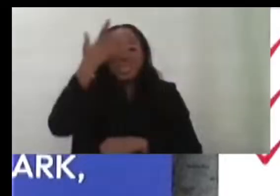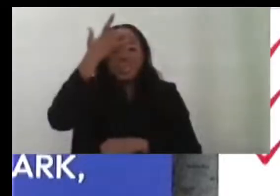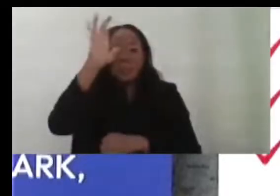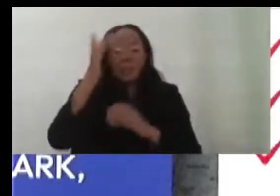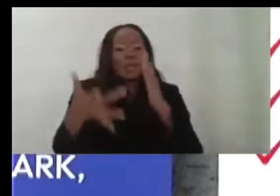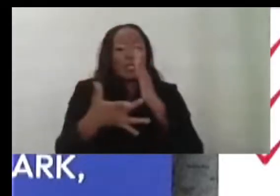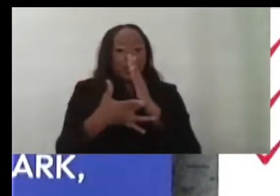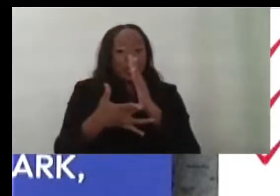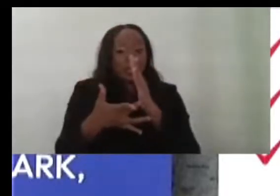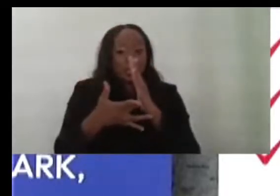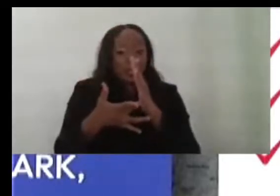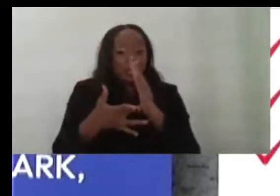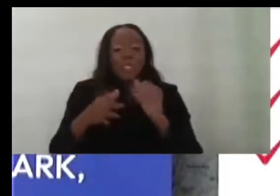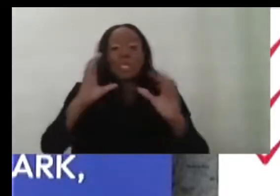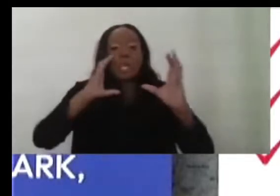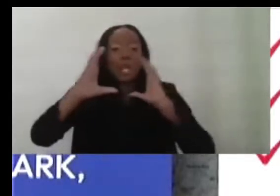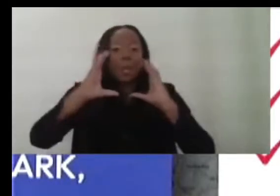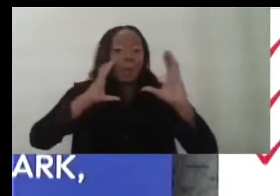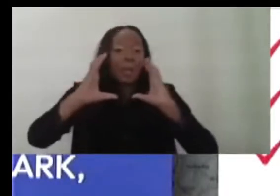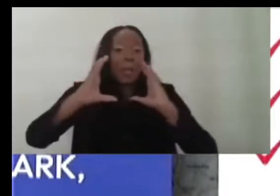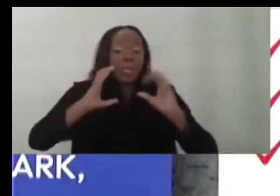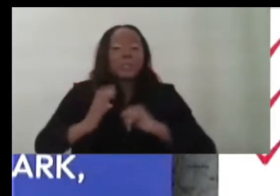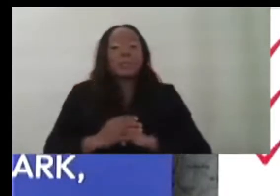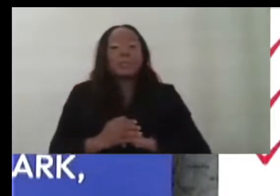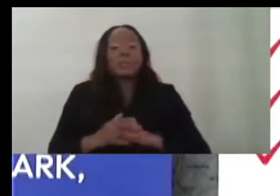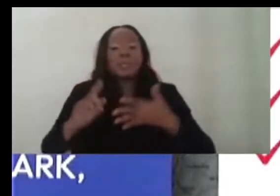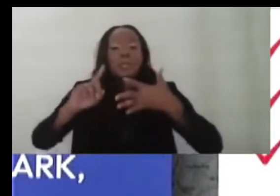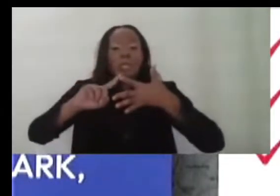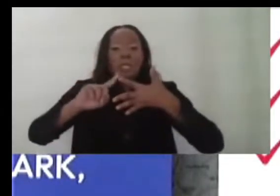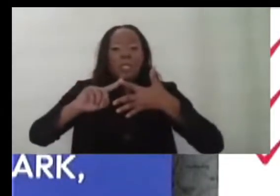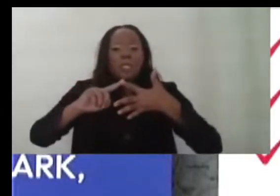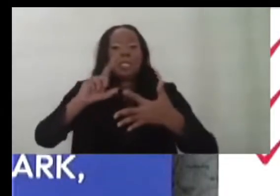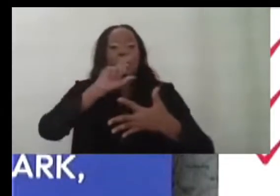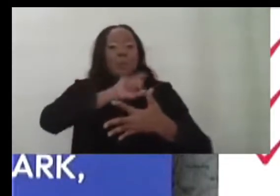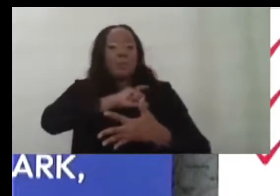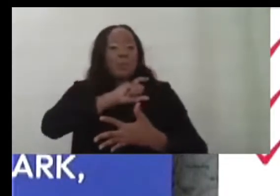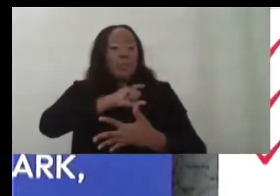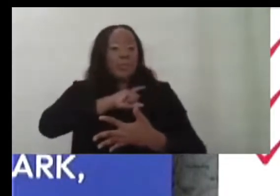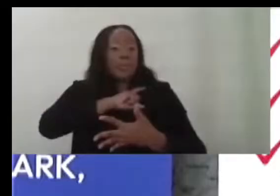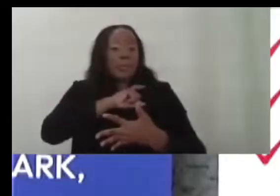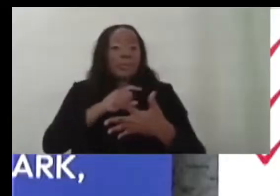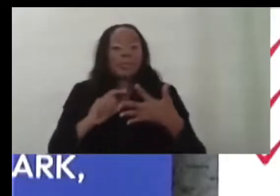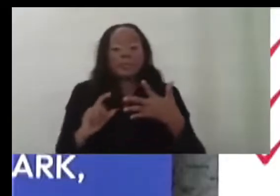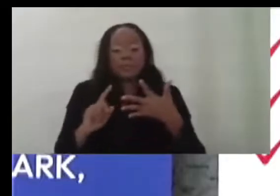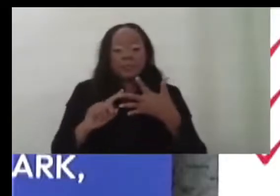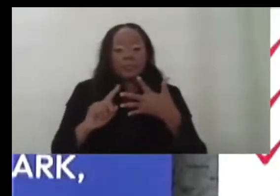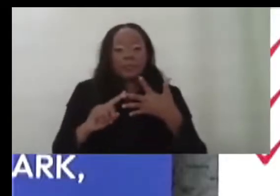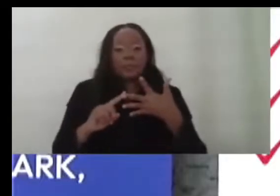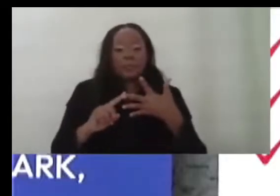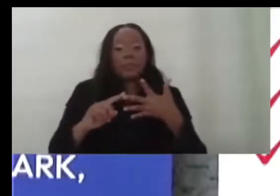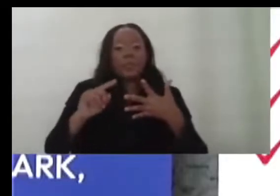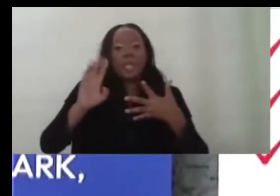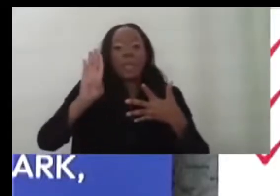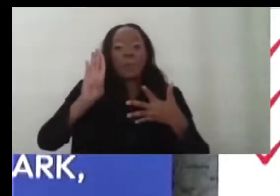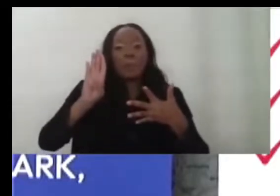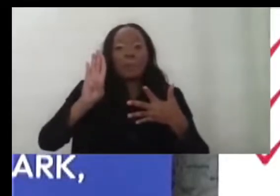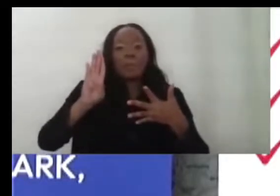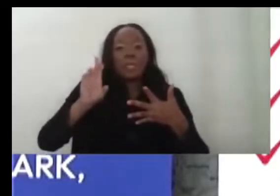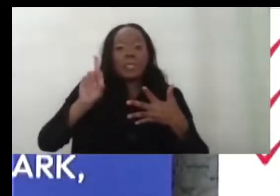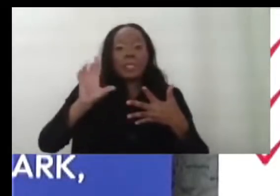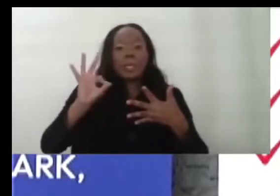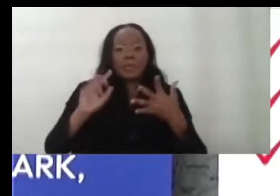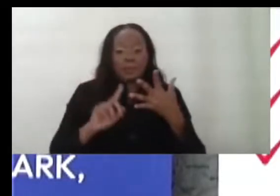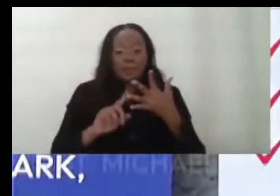the Telecommunications Unit, the Barbados Police Service, the Barbados Defense Force, the Barbados